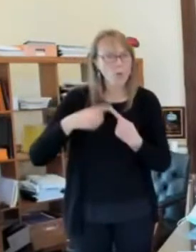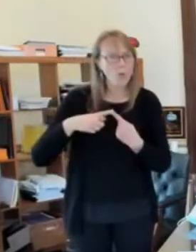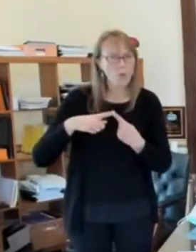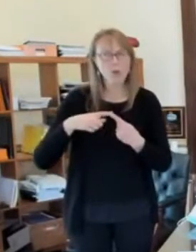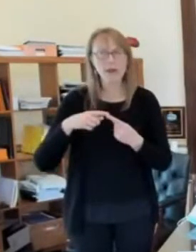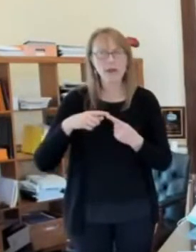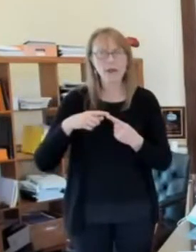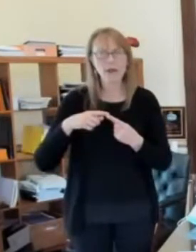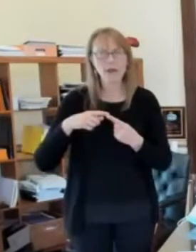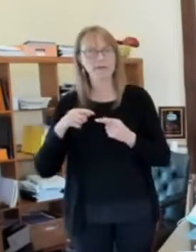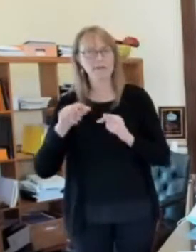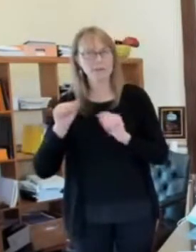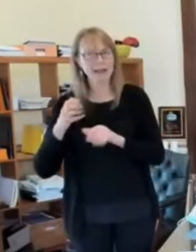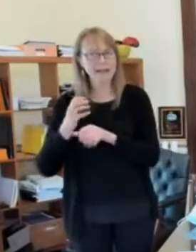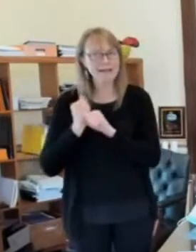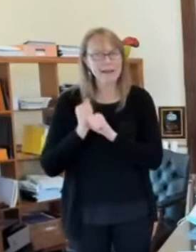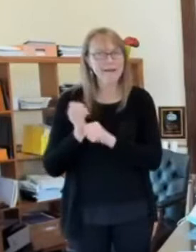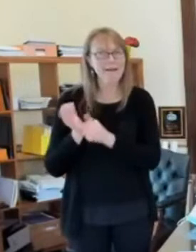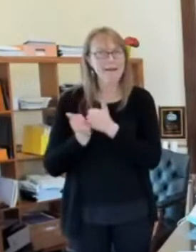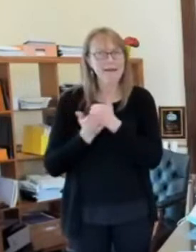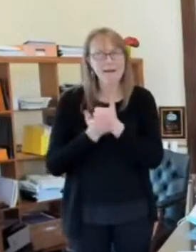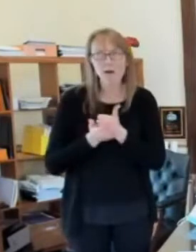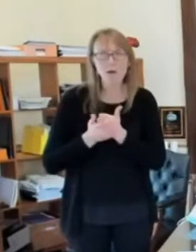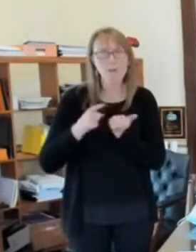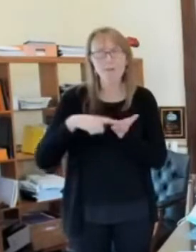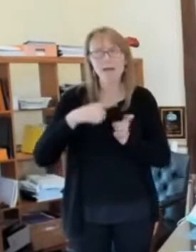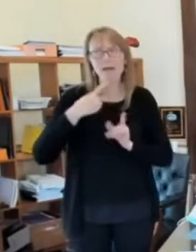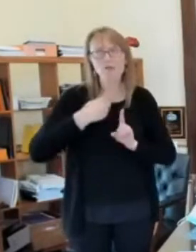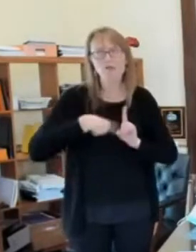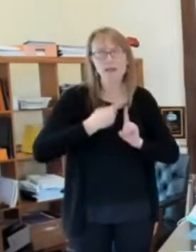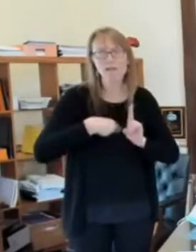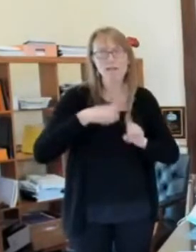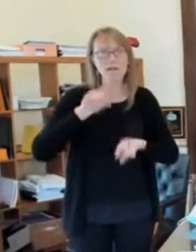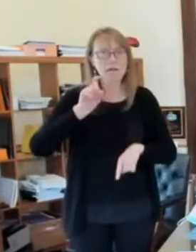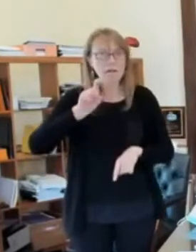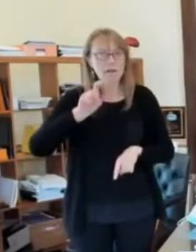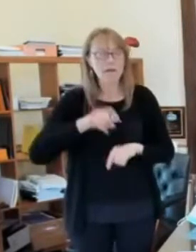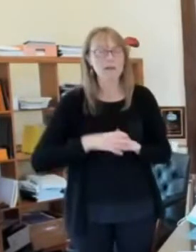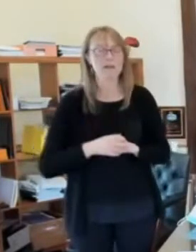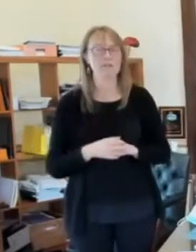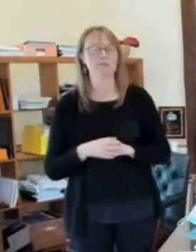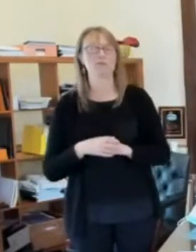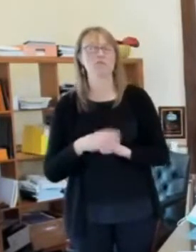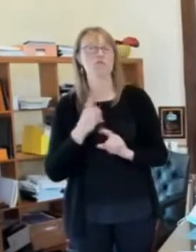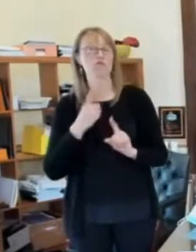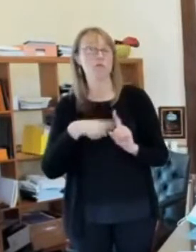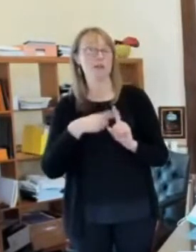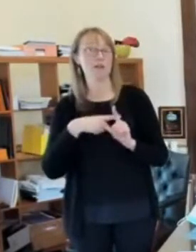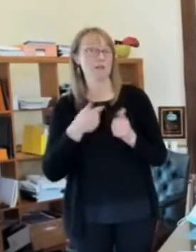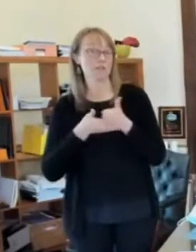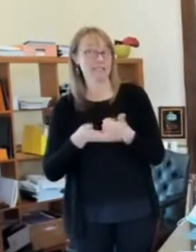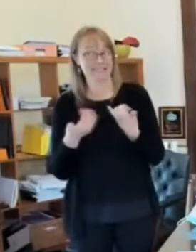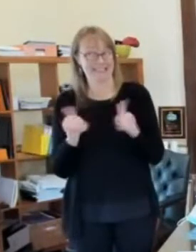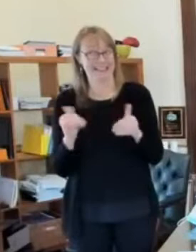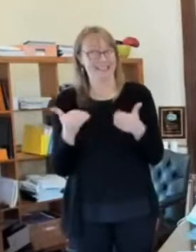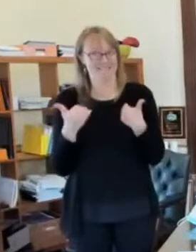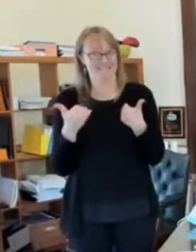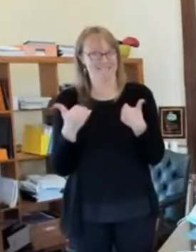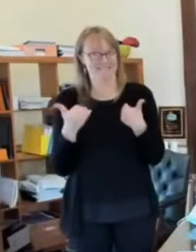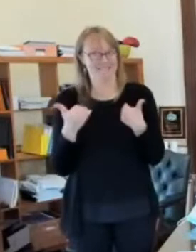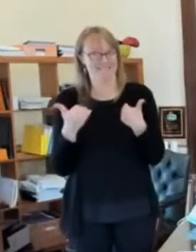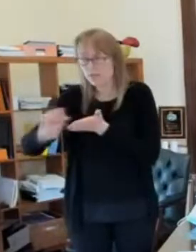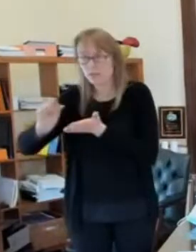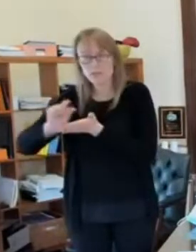more available to people in the community? So rental assistance is still available because